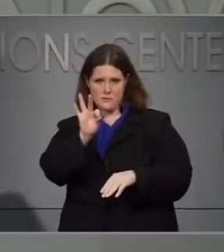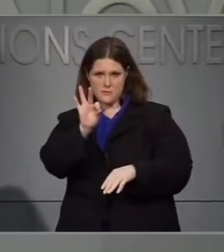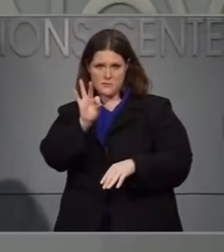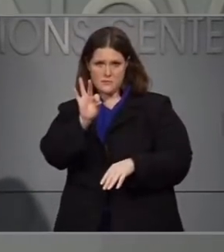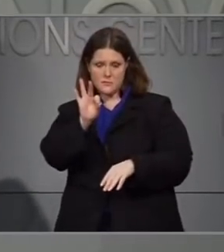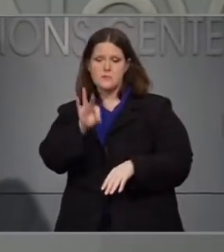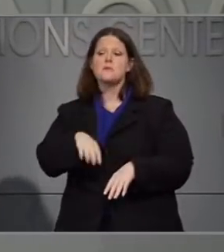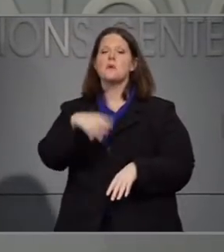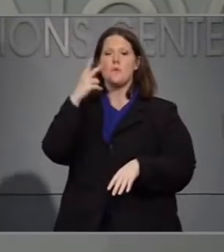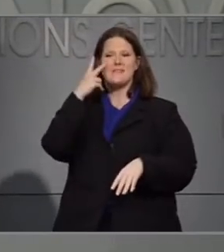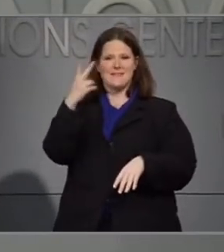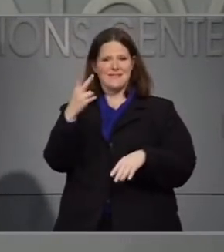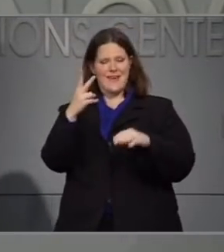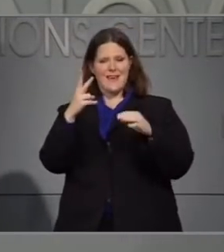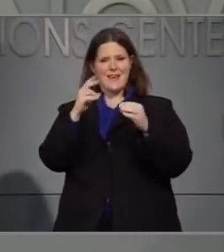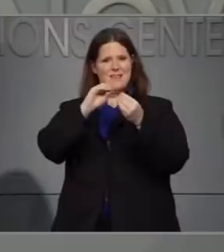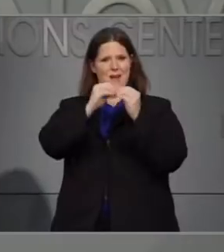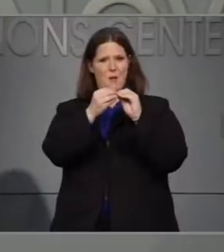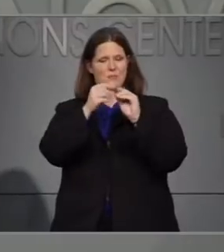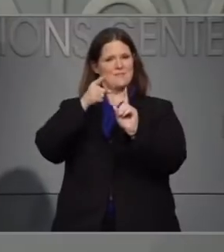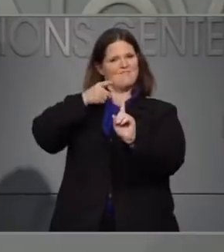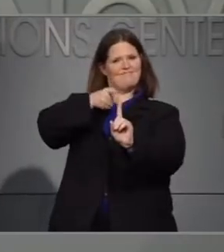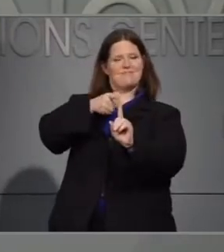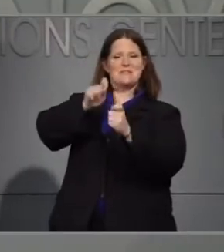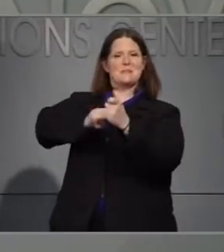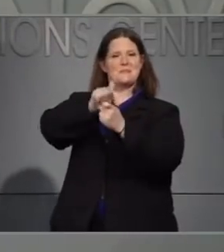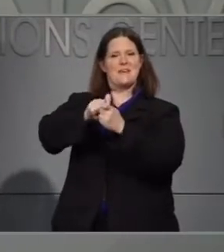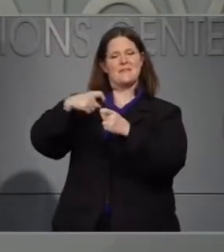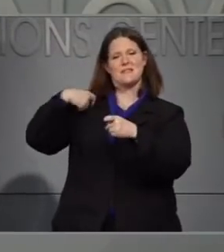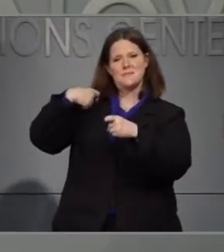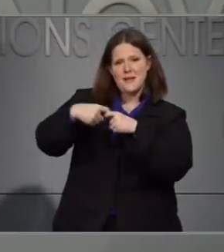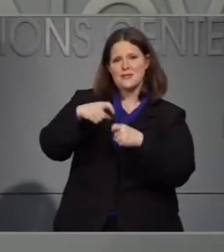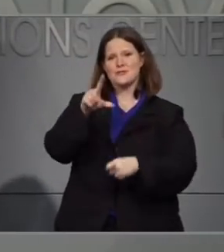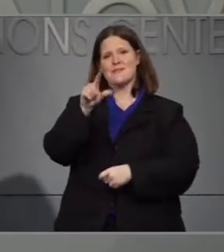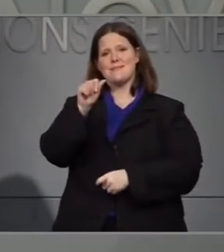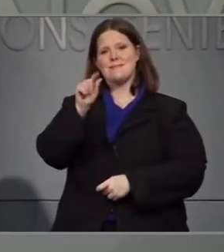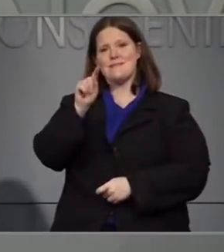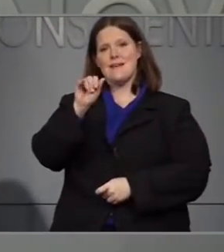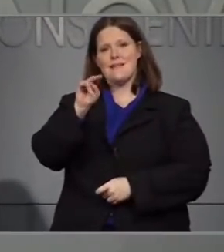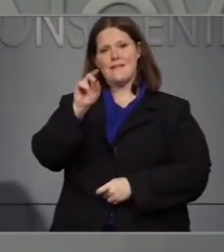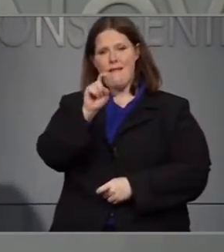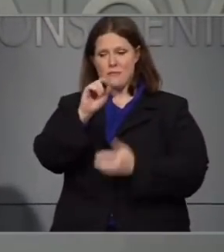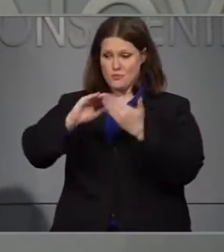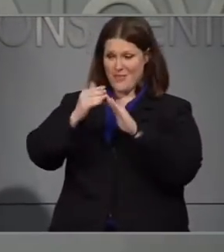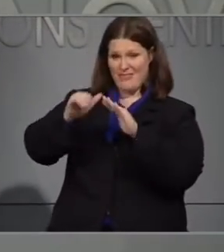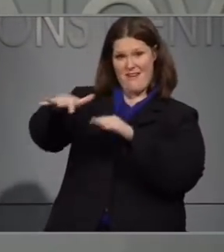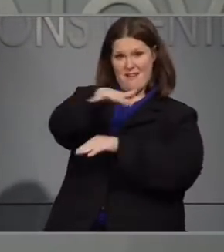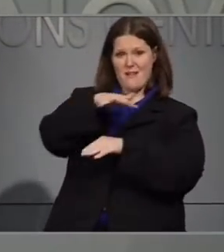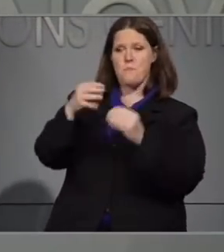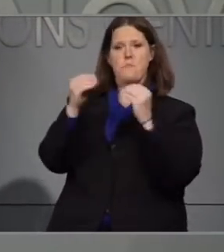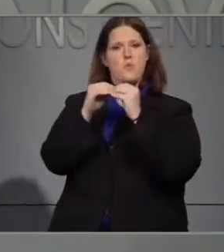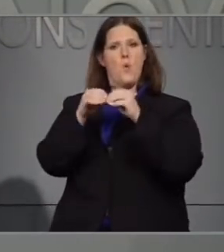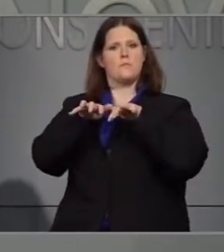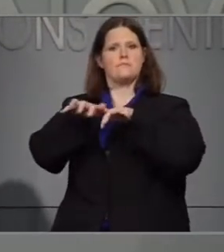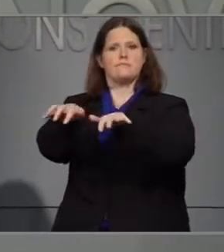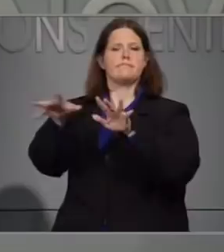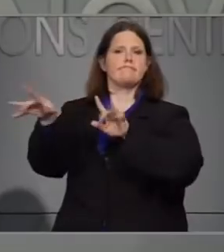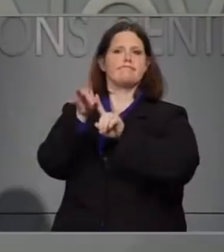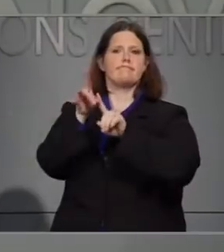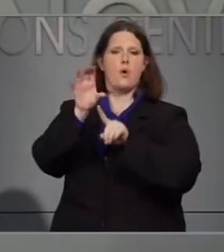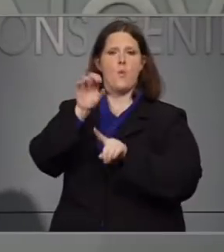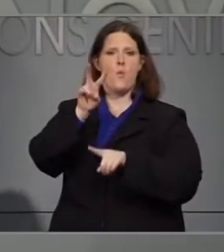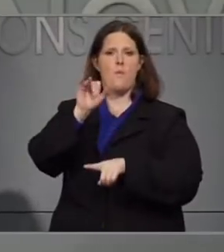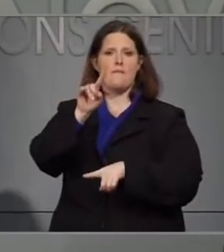we are seeing disproportionate impacts, particularly in our Latinx and Hispanic communities. That is certainly an area of focus, but I think all